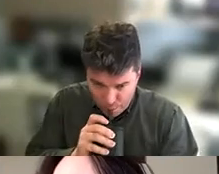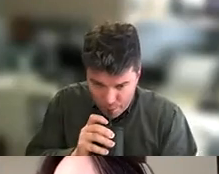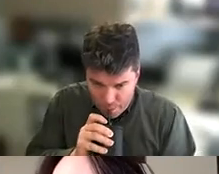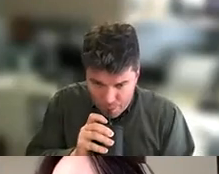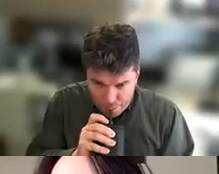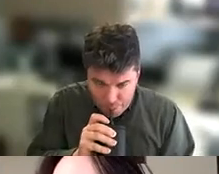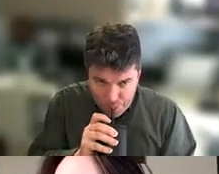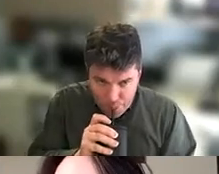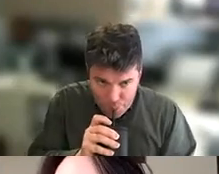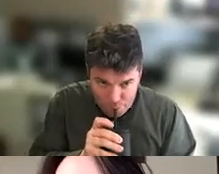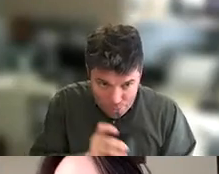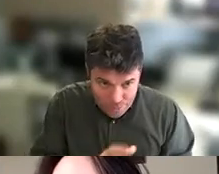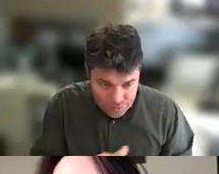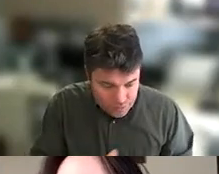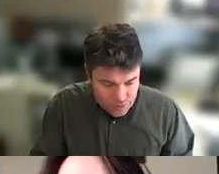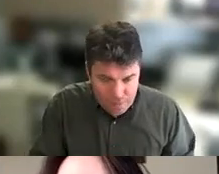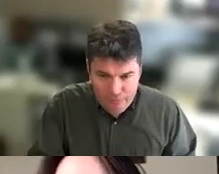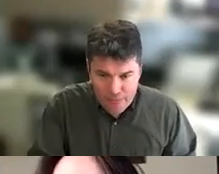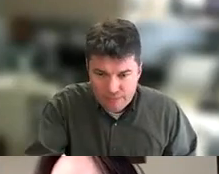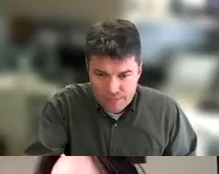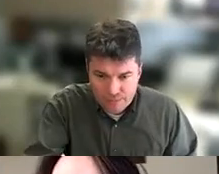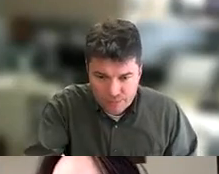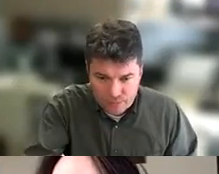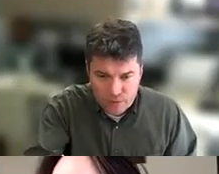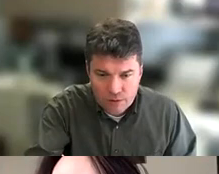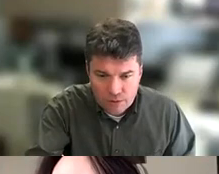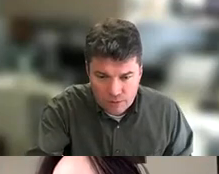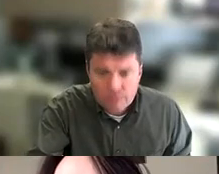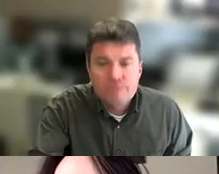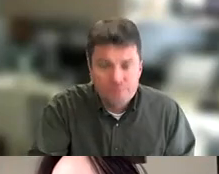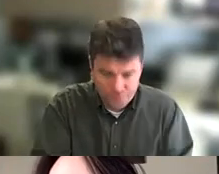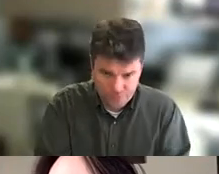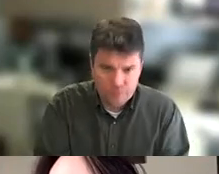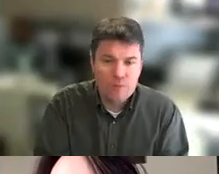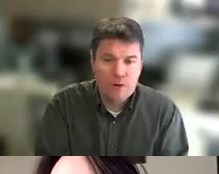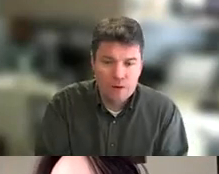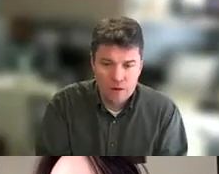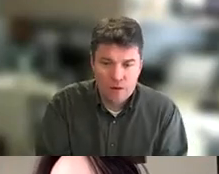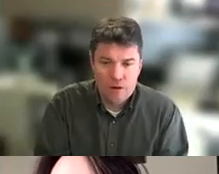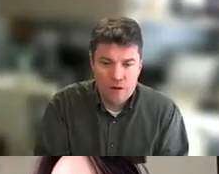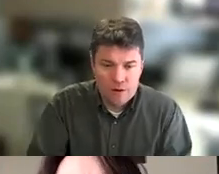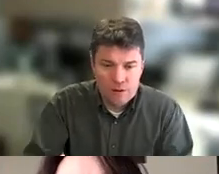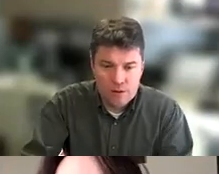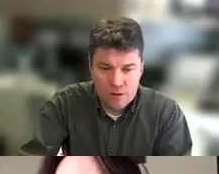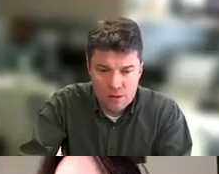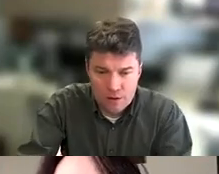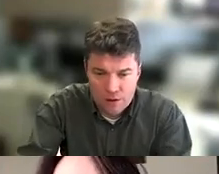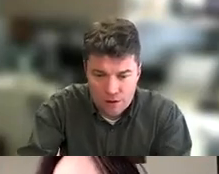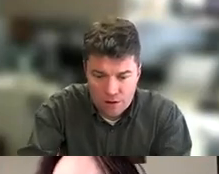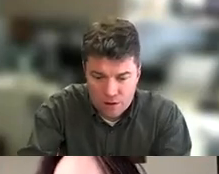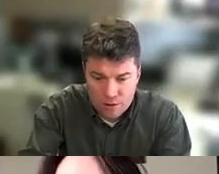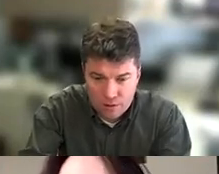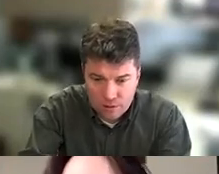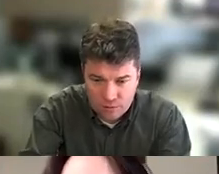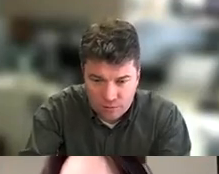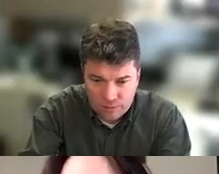from typically lower literacy backgrounds. And there's a particular student who fits into this category,